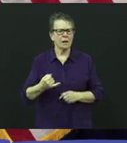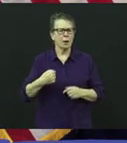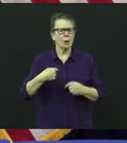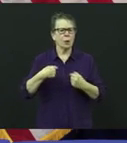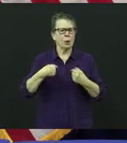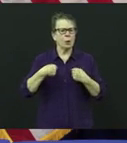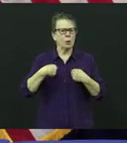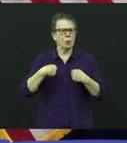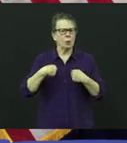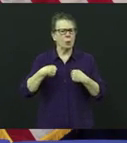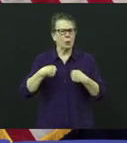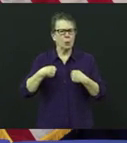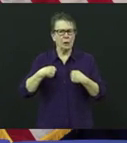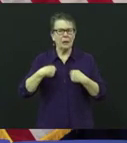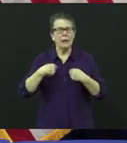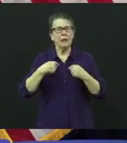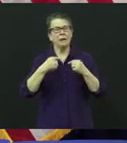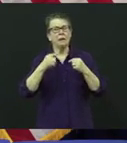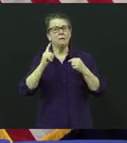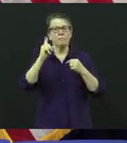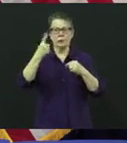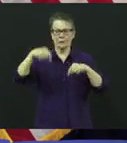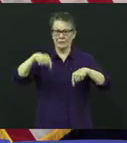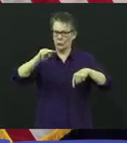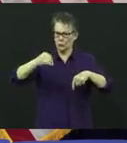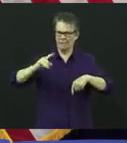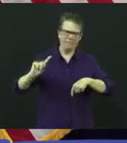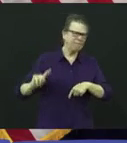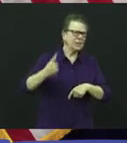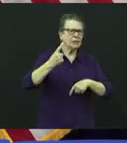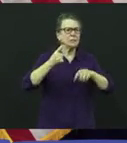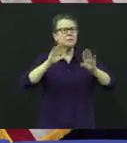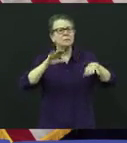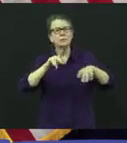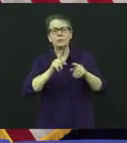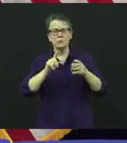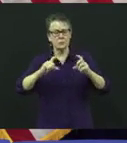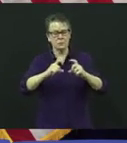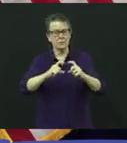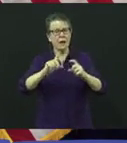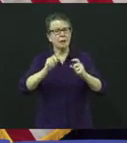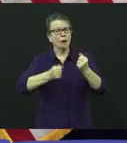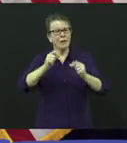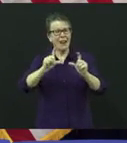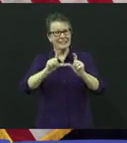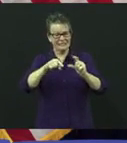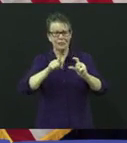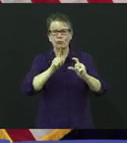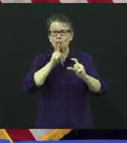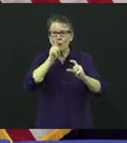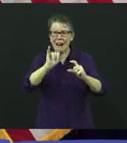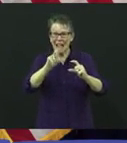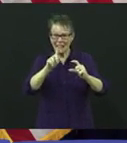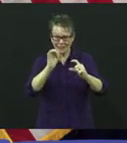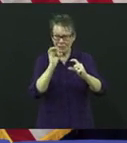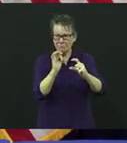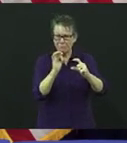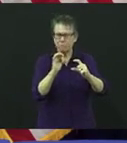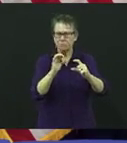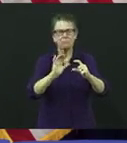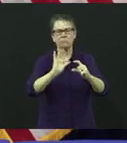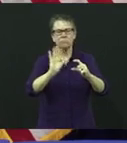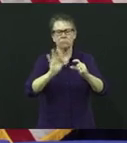case, that would be a good result. It's not that we don't think we need it. We do. But to do this in an orderly fashion, given what we're